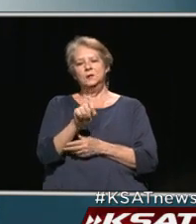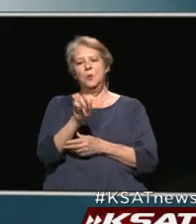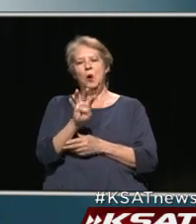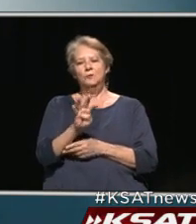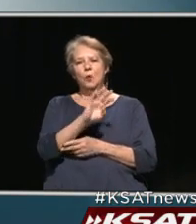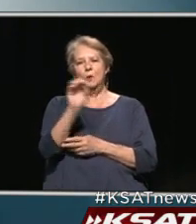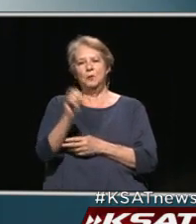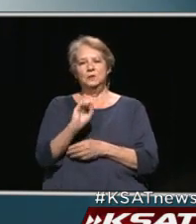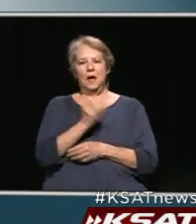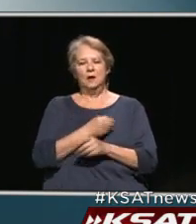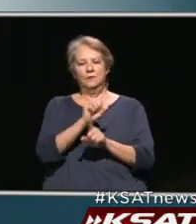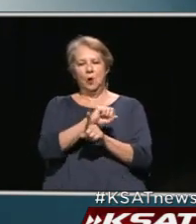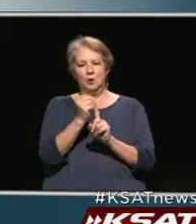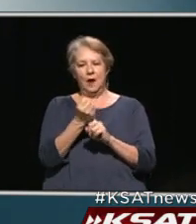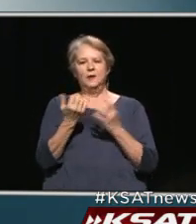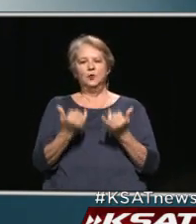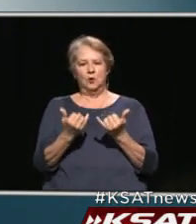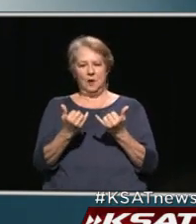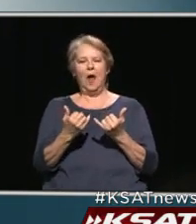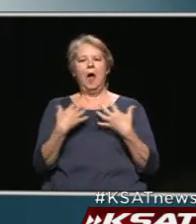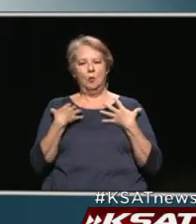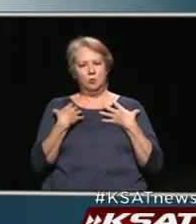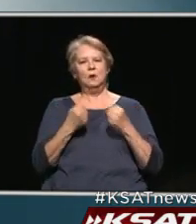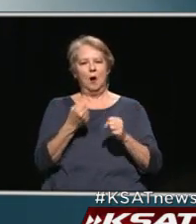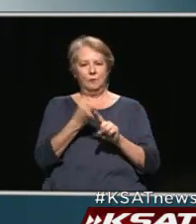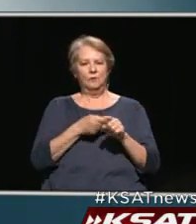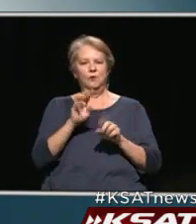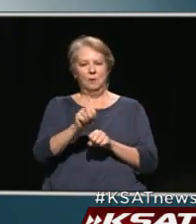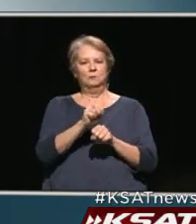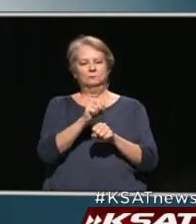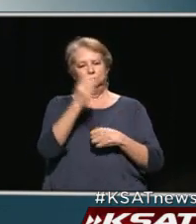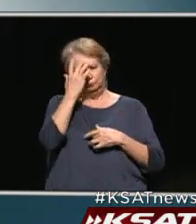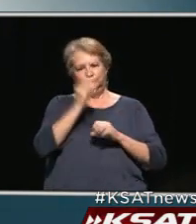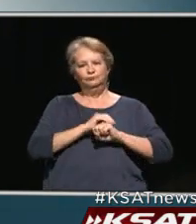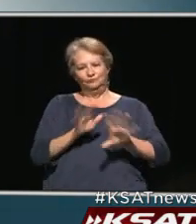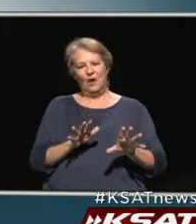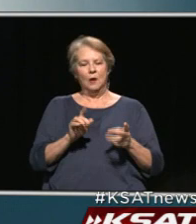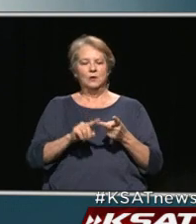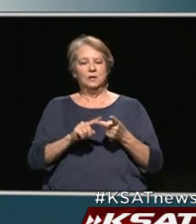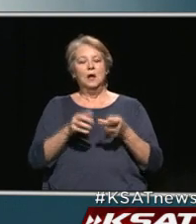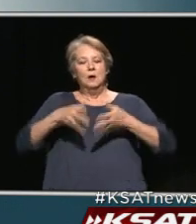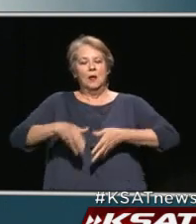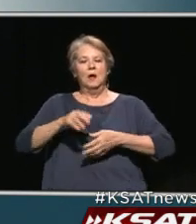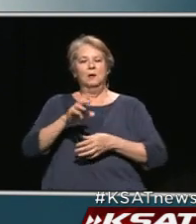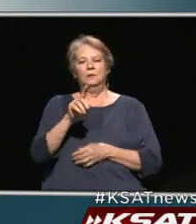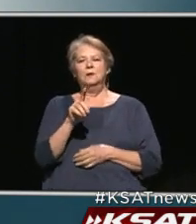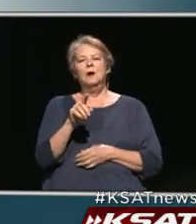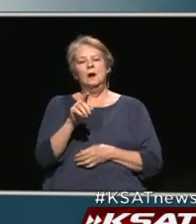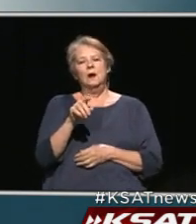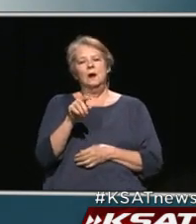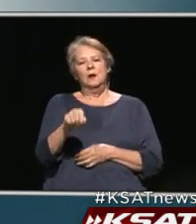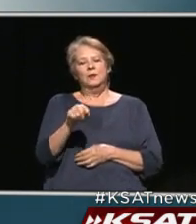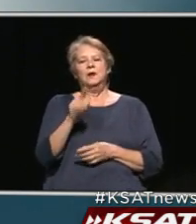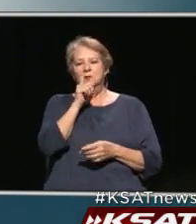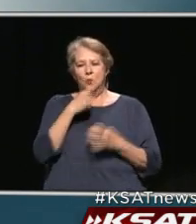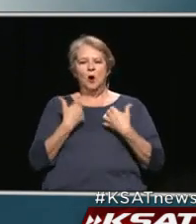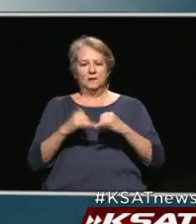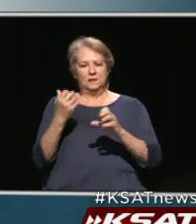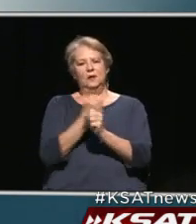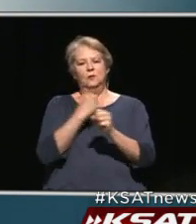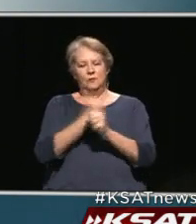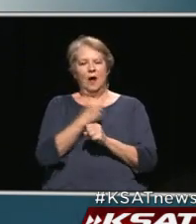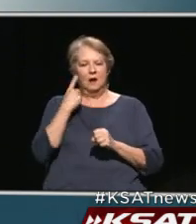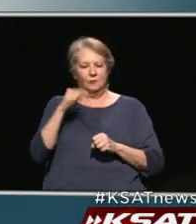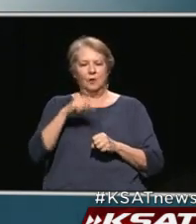46.4% of our cases are now recovered from this virus, and that leaves 689 people in our count of those who are fighting the virus